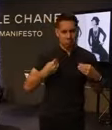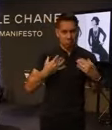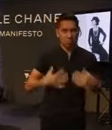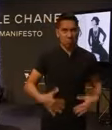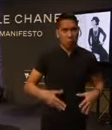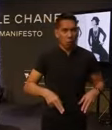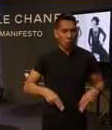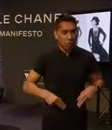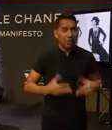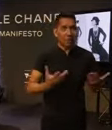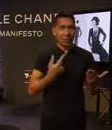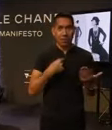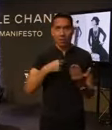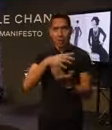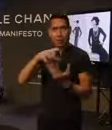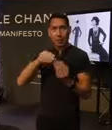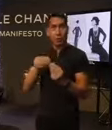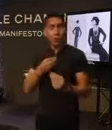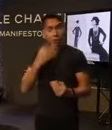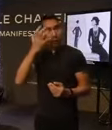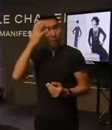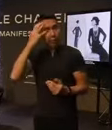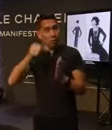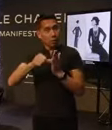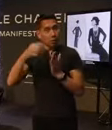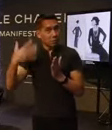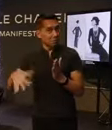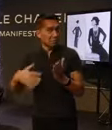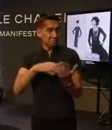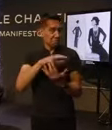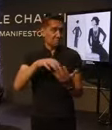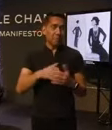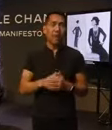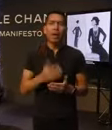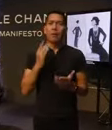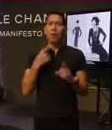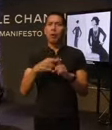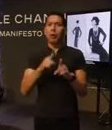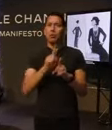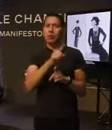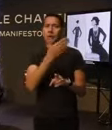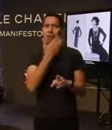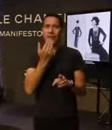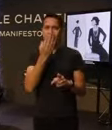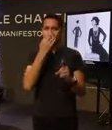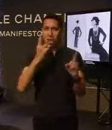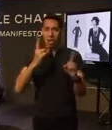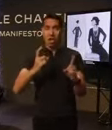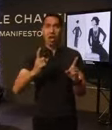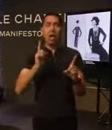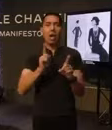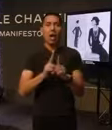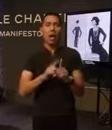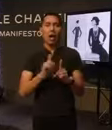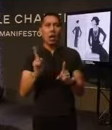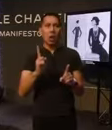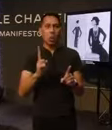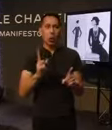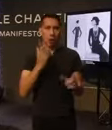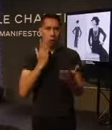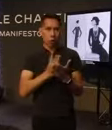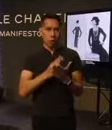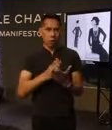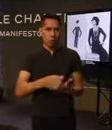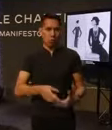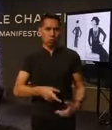the placement of this jewellery, you know, there's some quite lovely photographs where instead of wearing a brooch in the traditional place, sort of